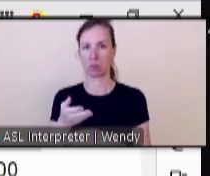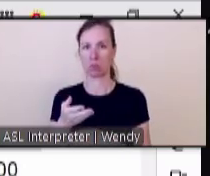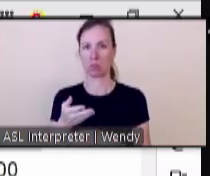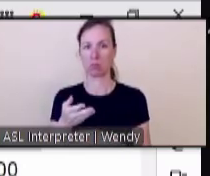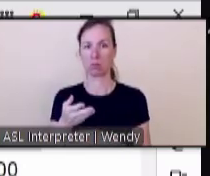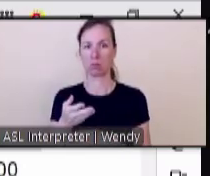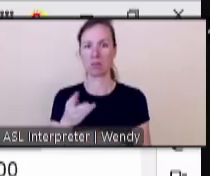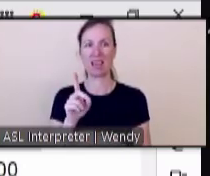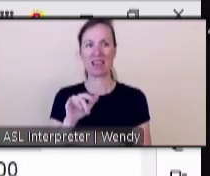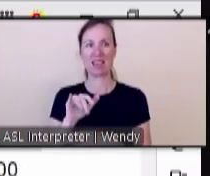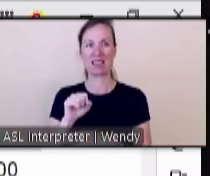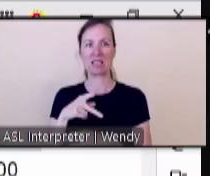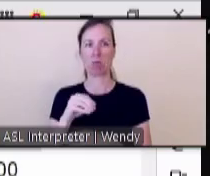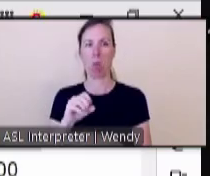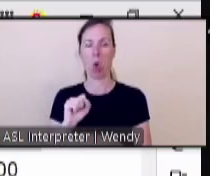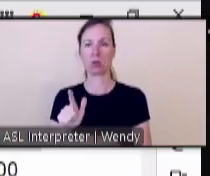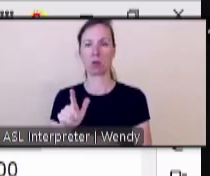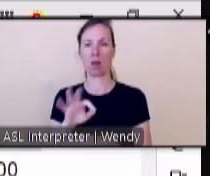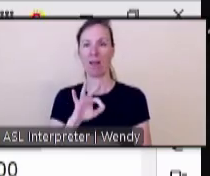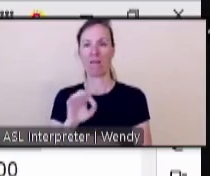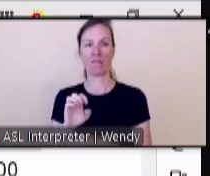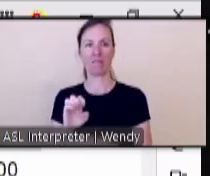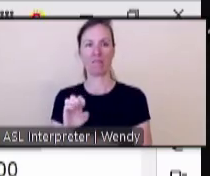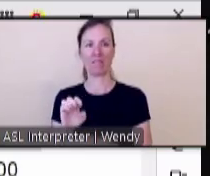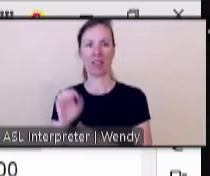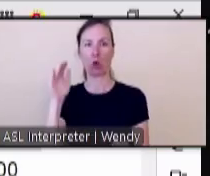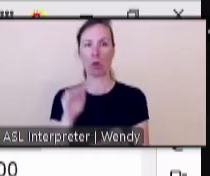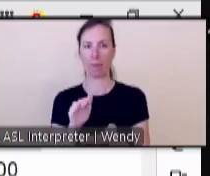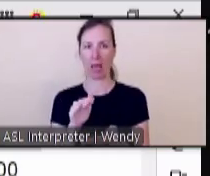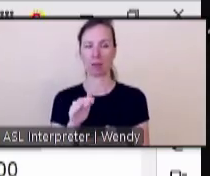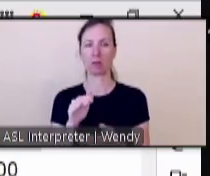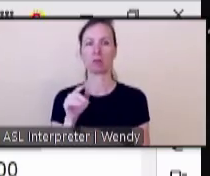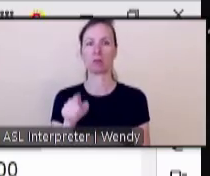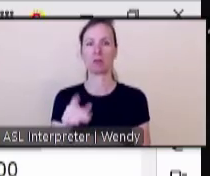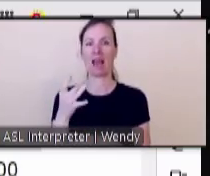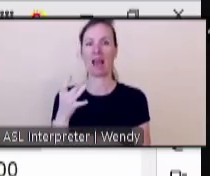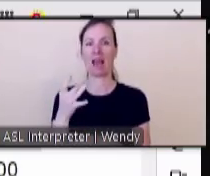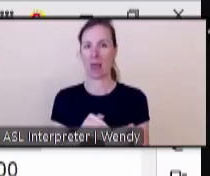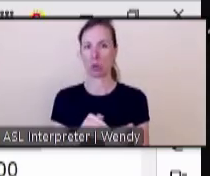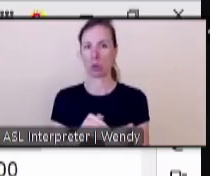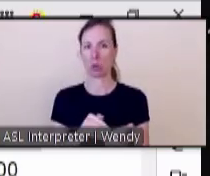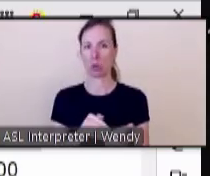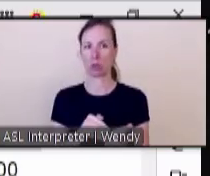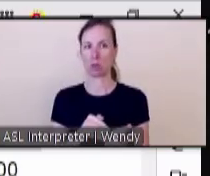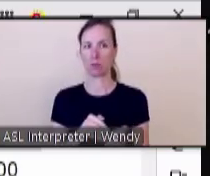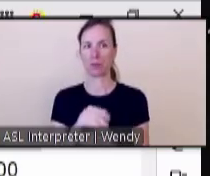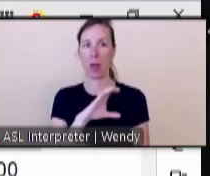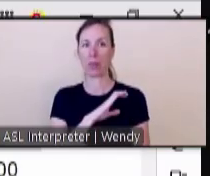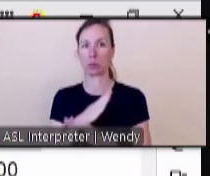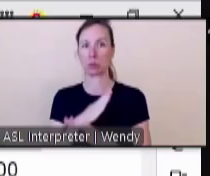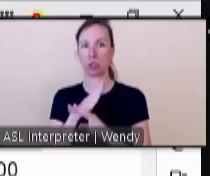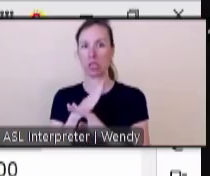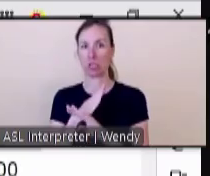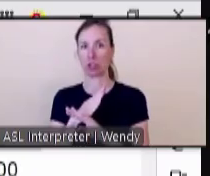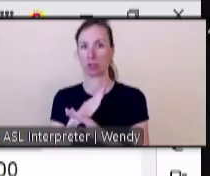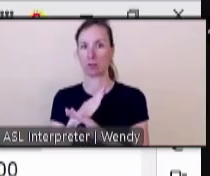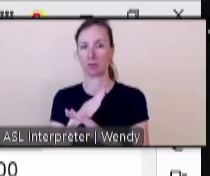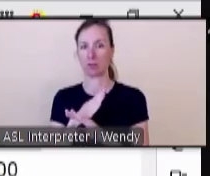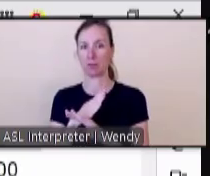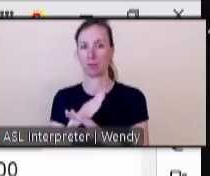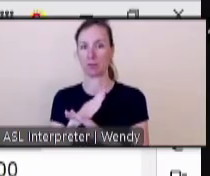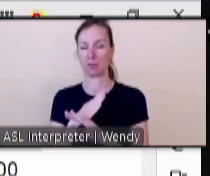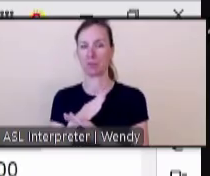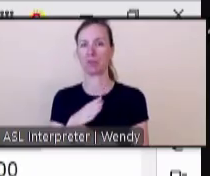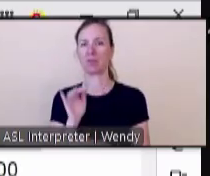rebate, we put 18,000 there. Police protection, that's an assigned number